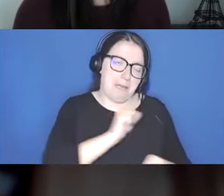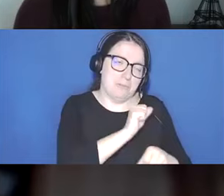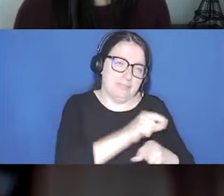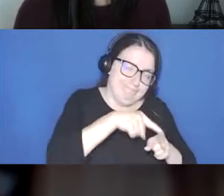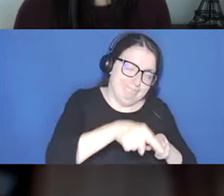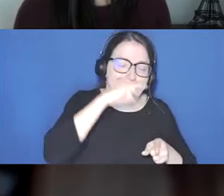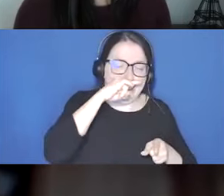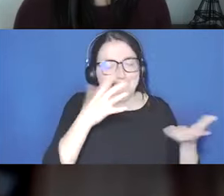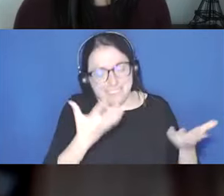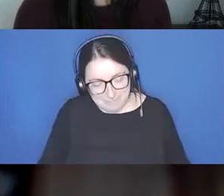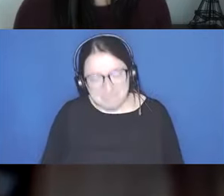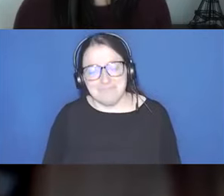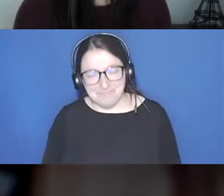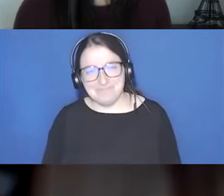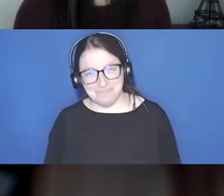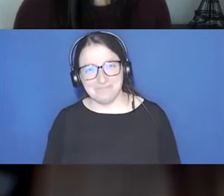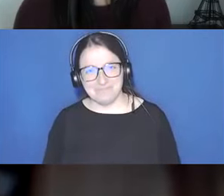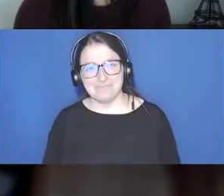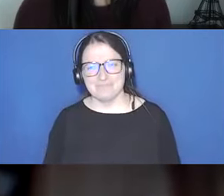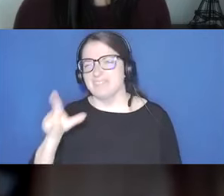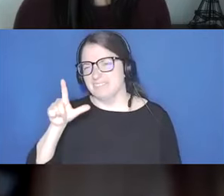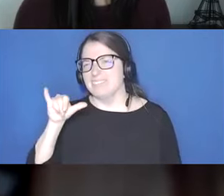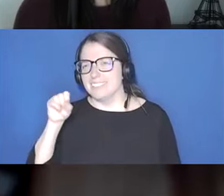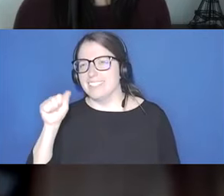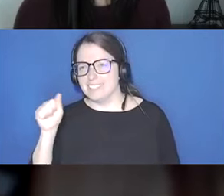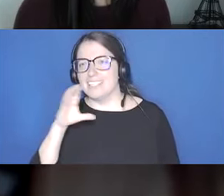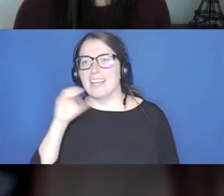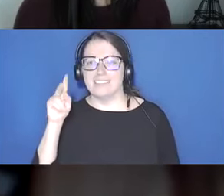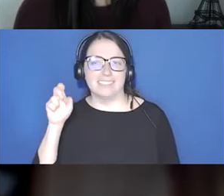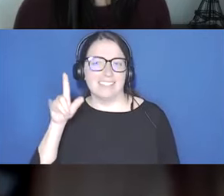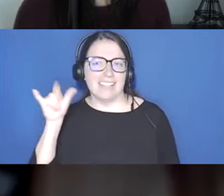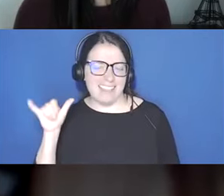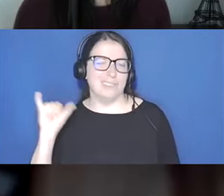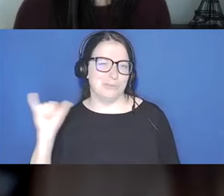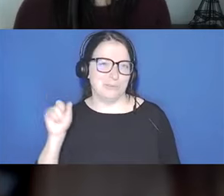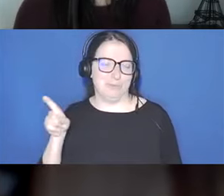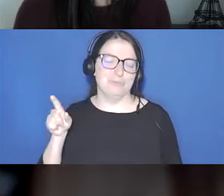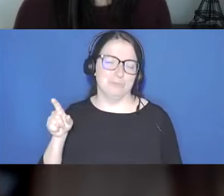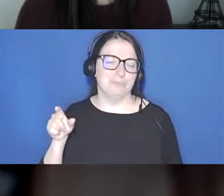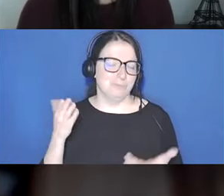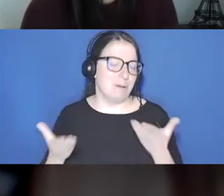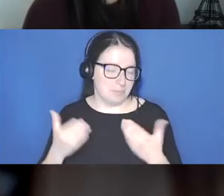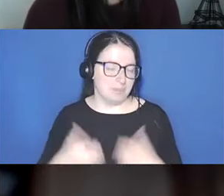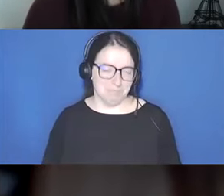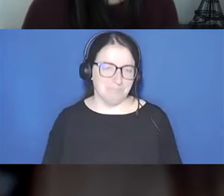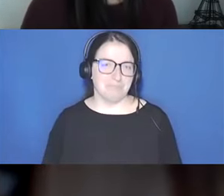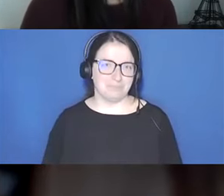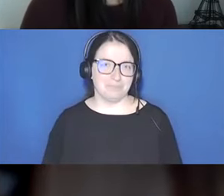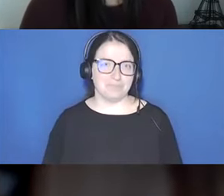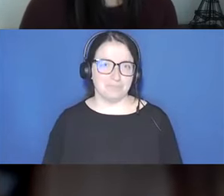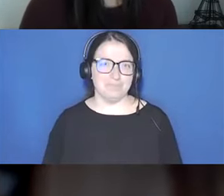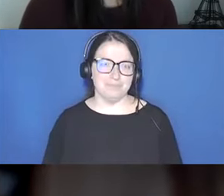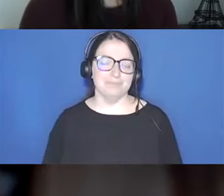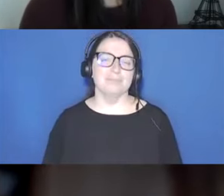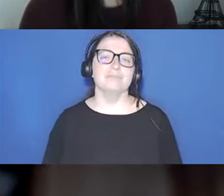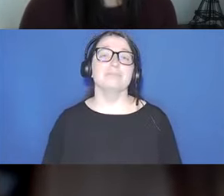think that's probably the same with Lisa and Kelly as well, being a mom. So the clinician's going to do a